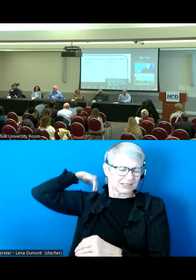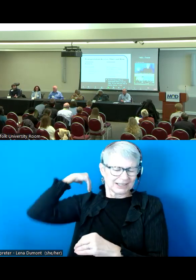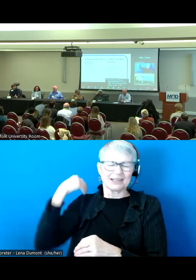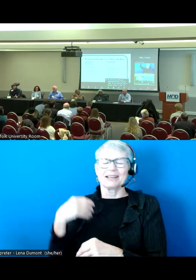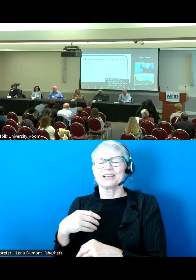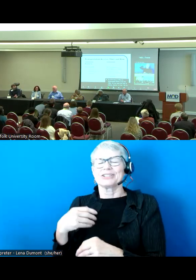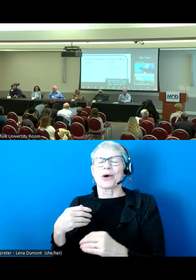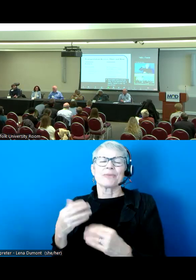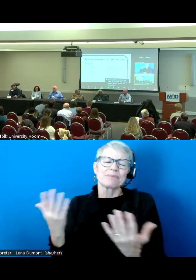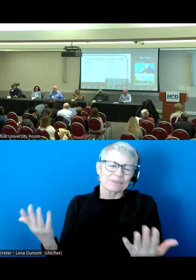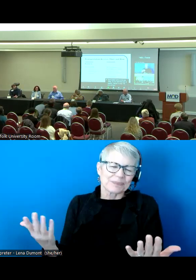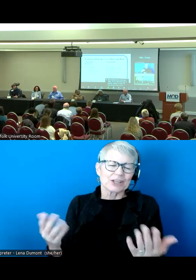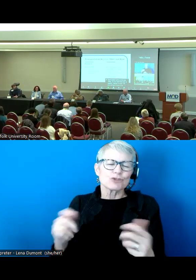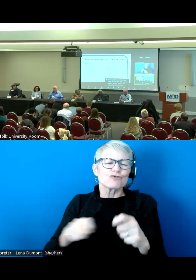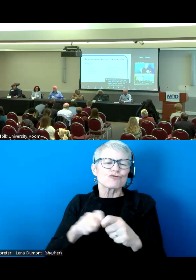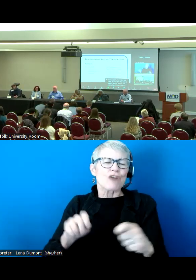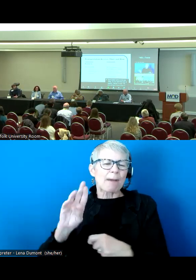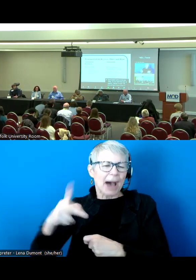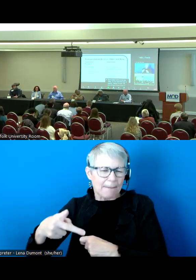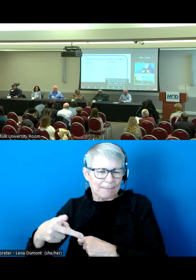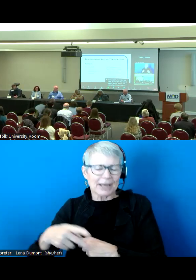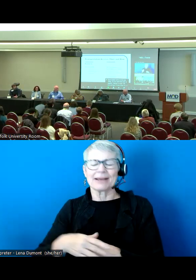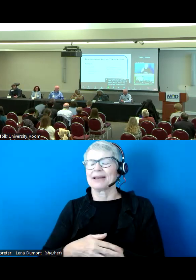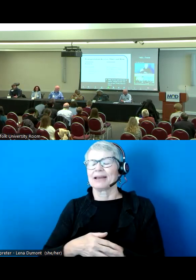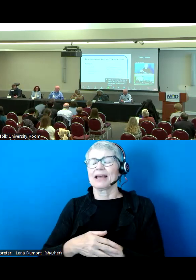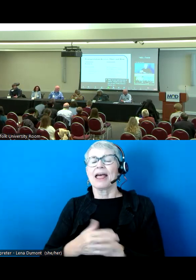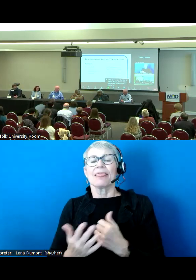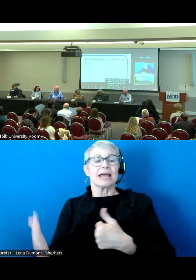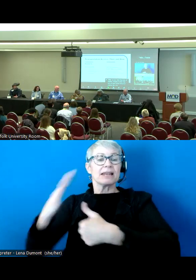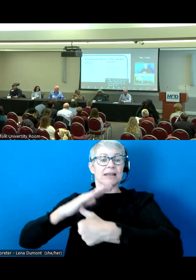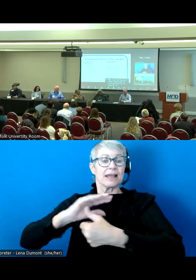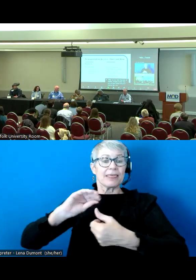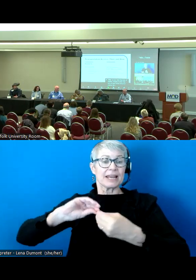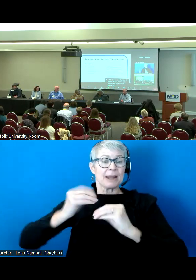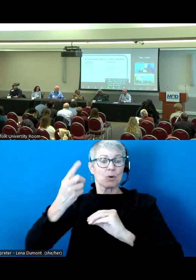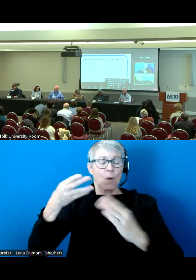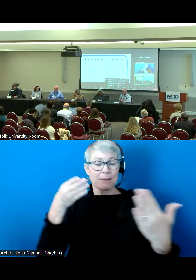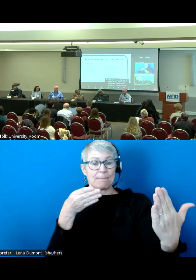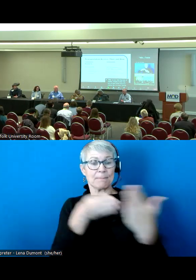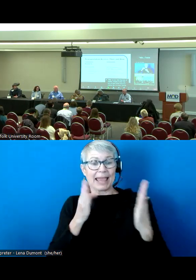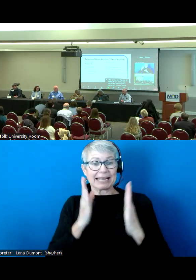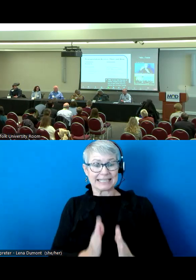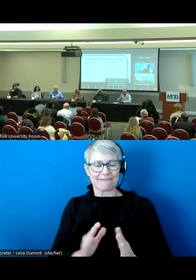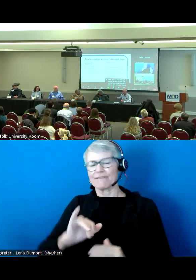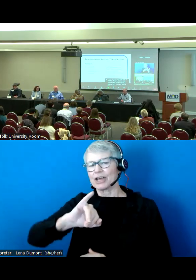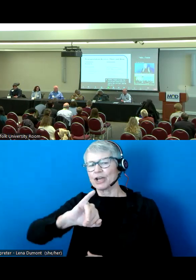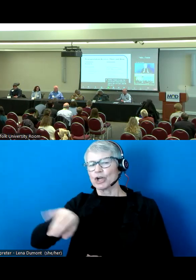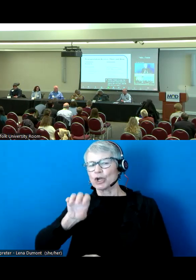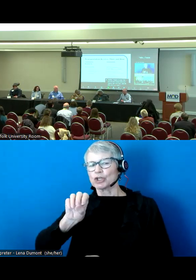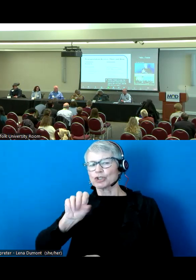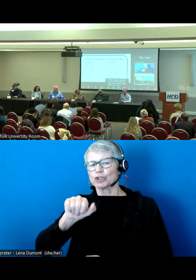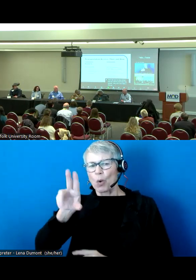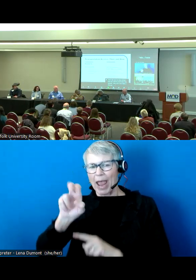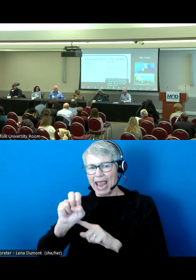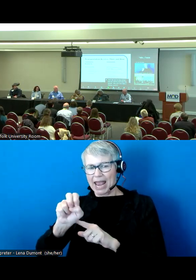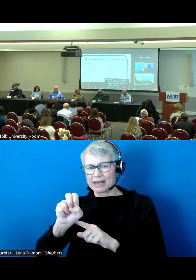but Joanne, she's the named plaintiff. Why don't you have a closing comment? Maybe I'll wrap it up after that,